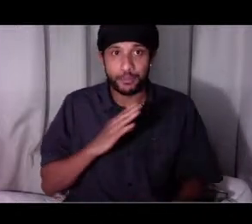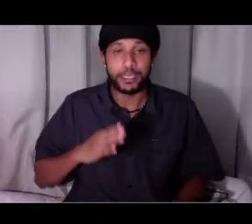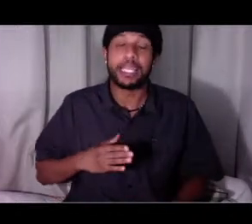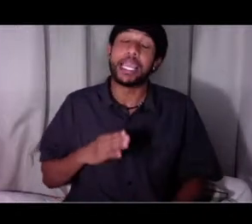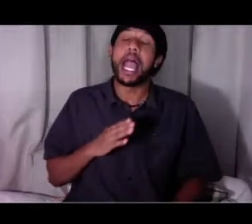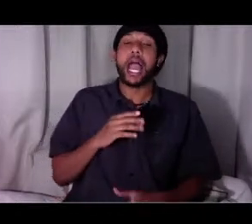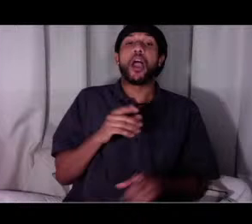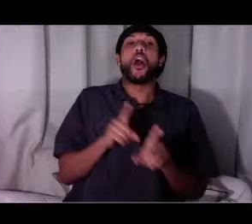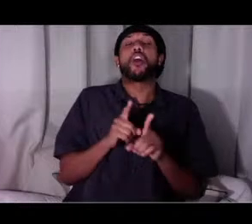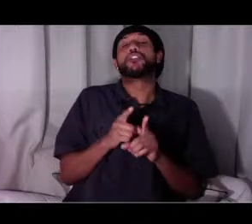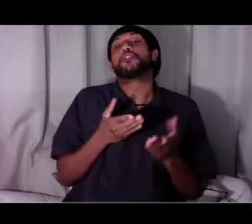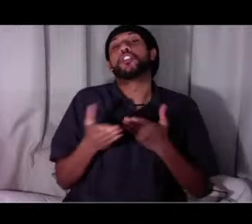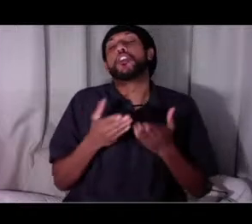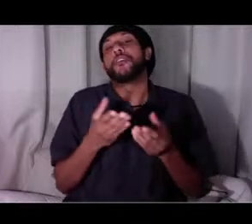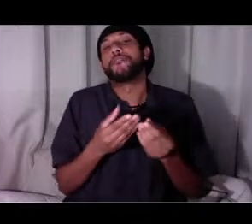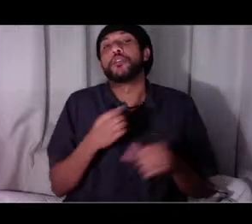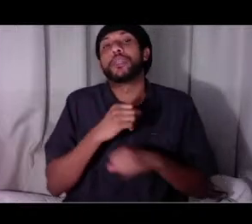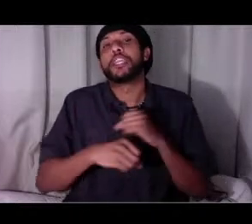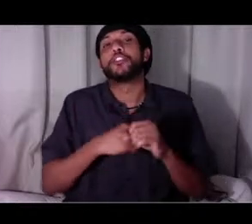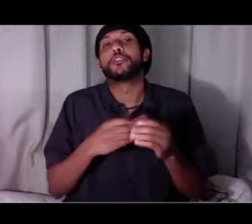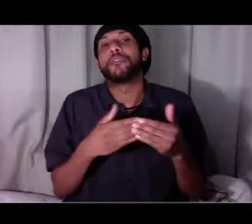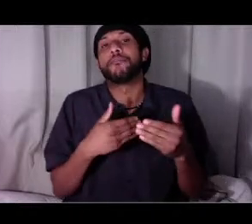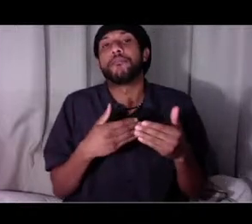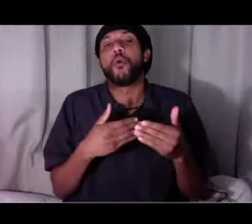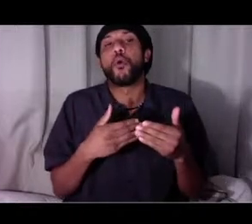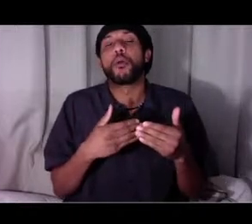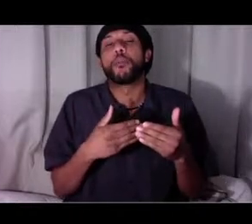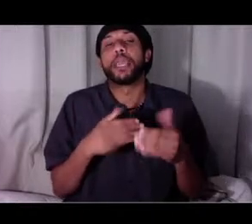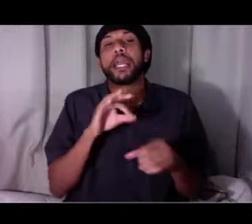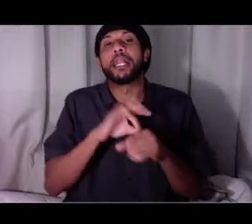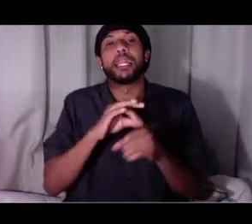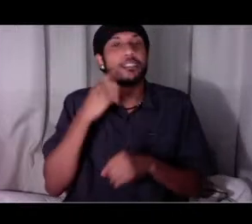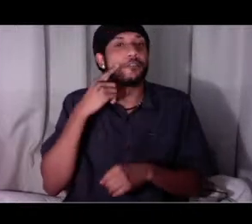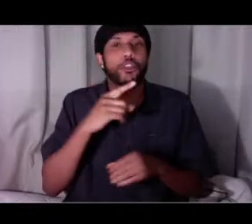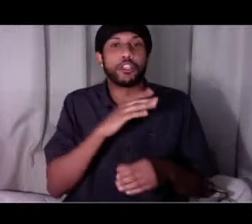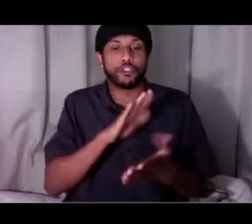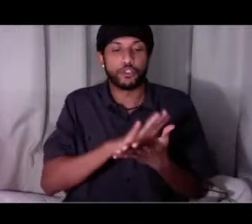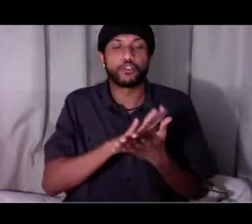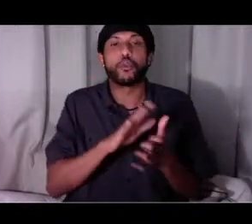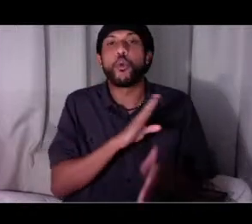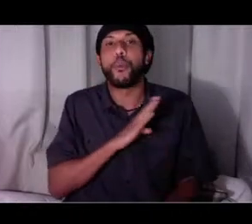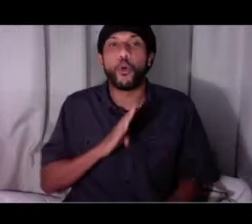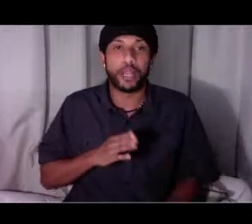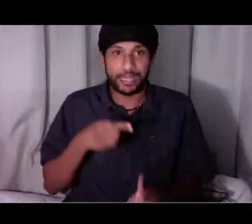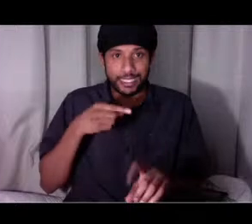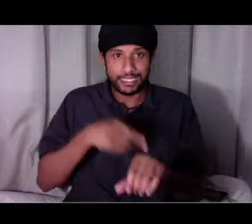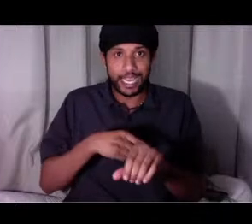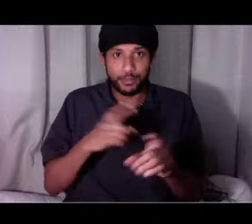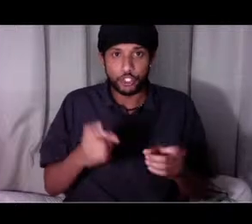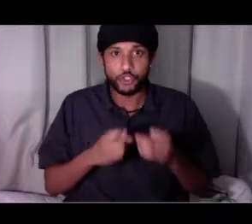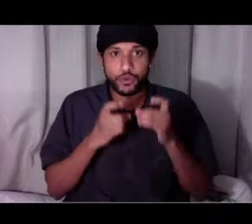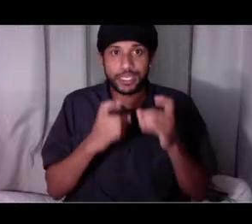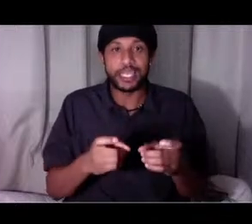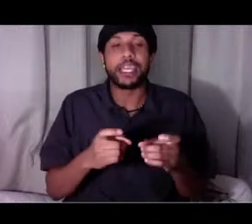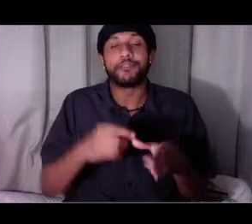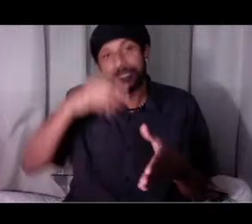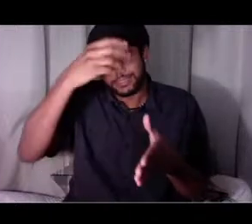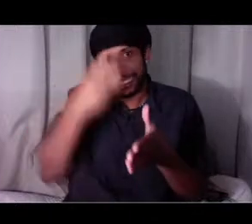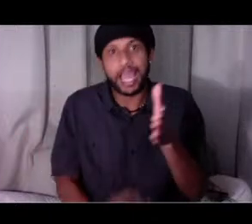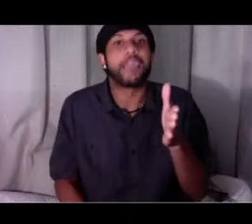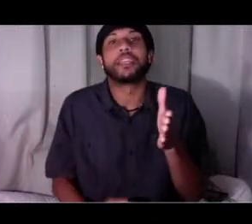for few years before being elected to school board and uh the time that you give to dive into the